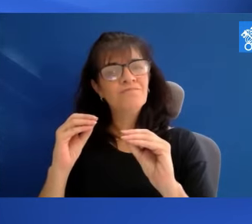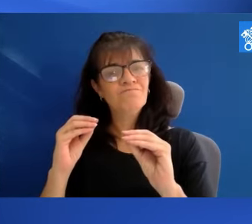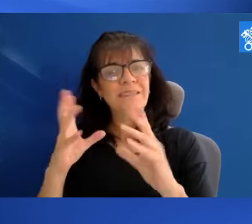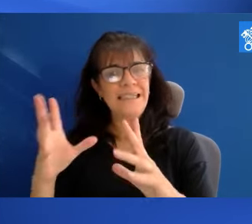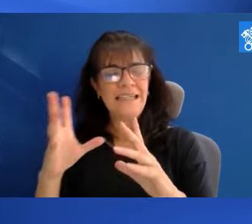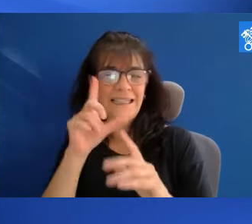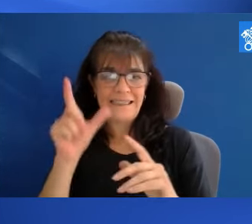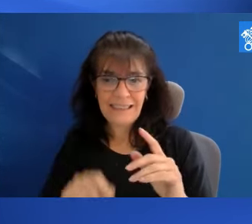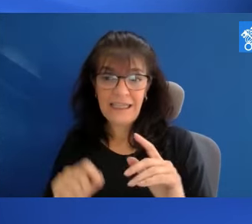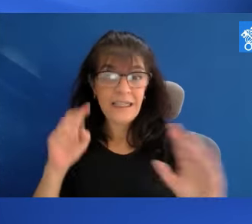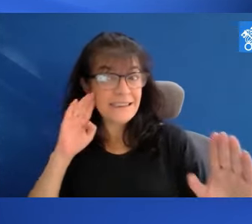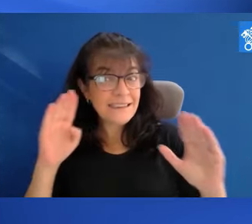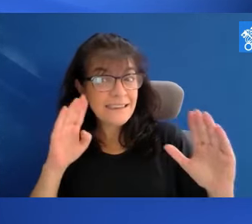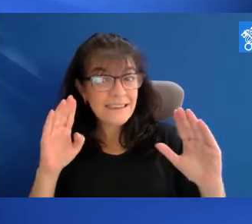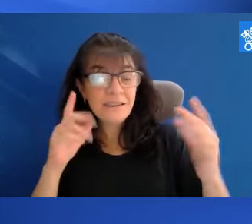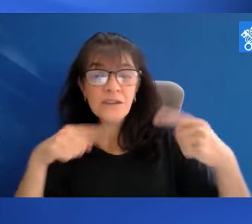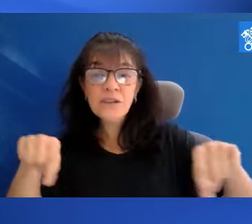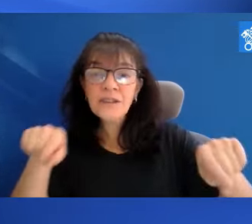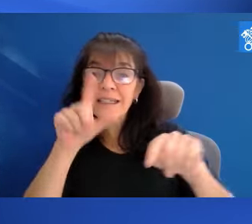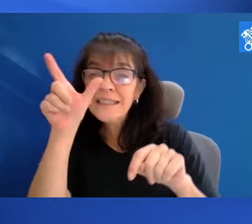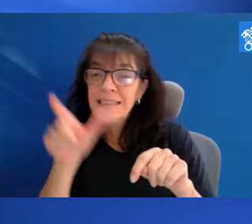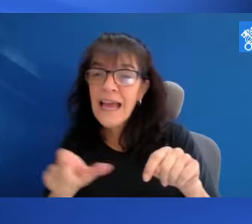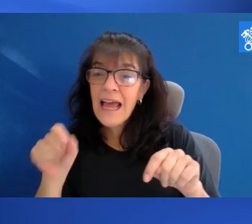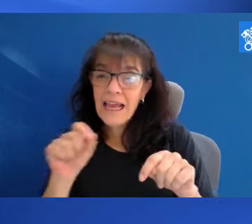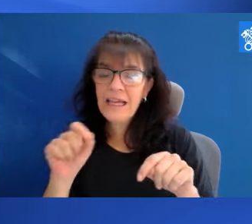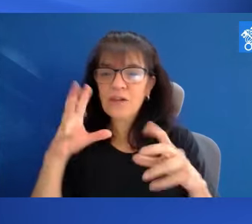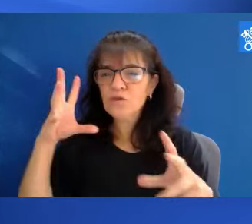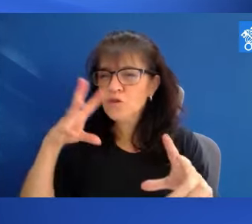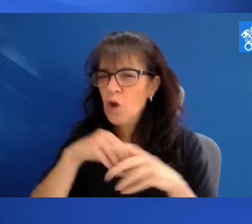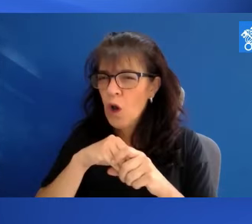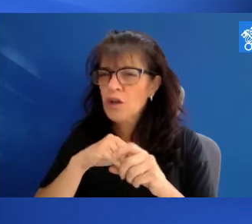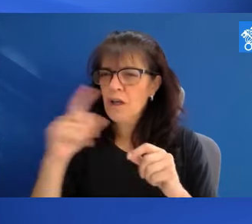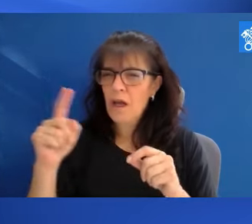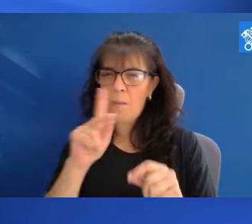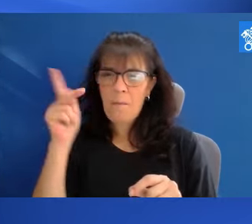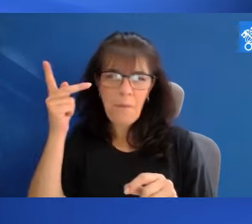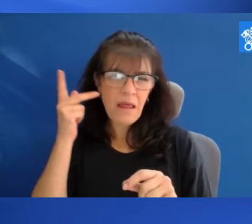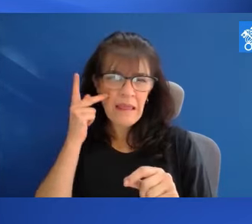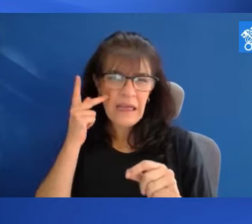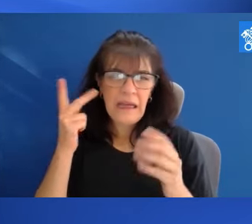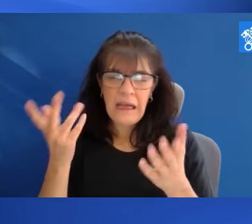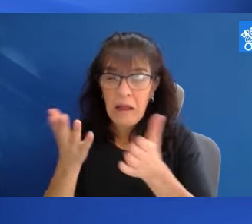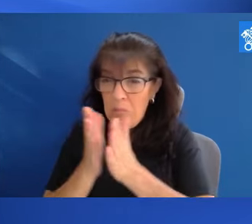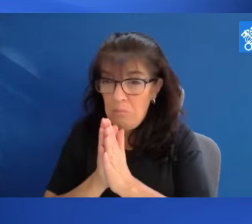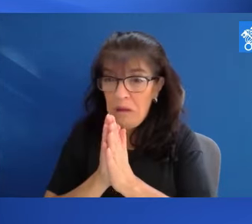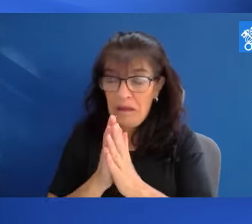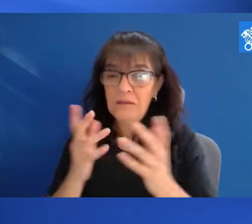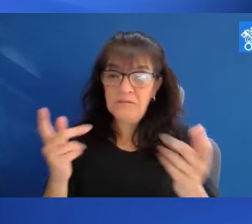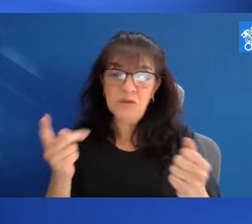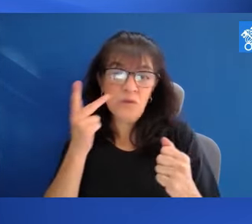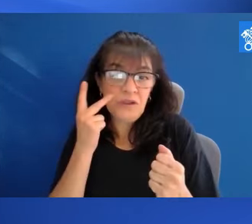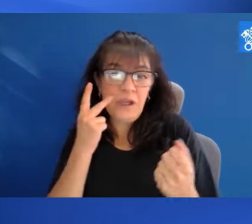greetings to Italian speakers that contain if the Pope has a political appeal he wants to make. So we'll see if there's a political